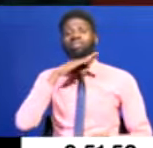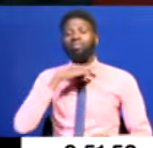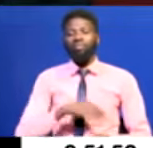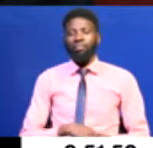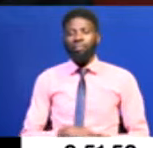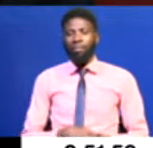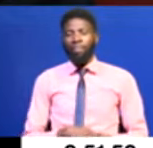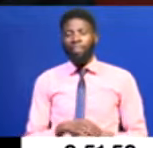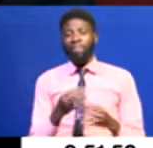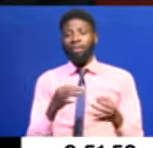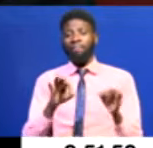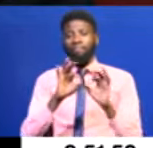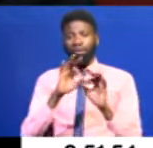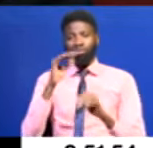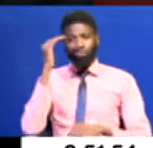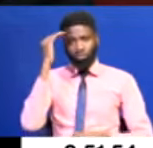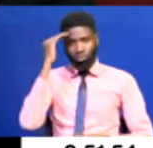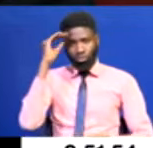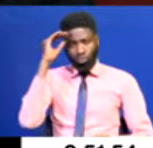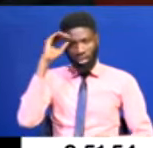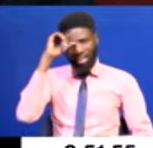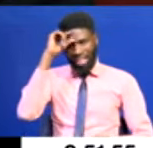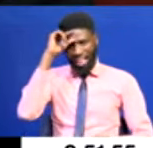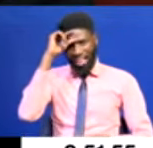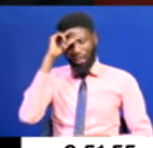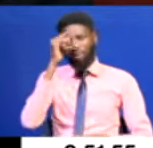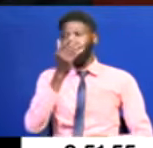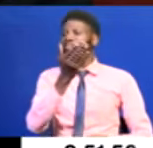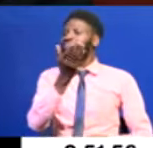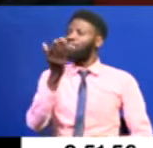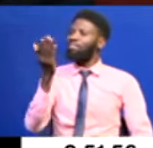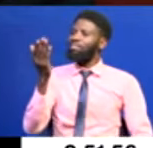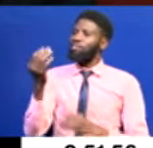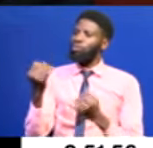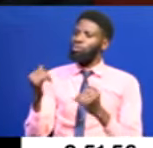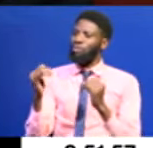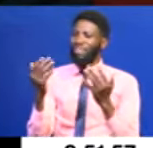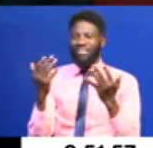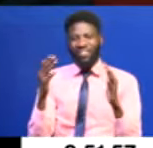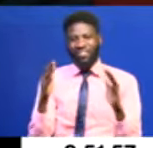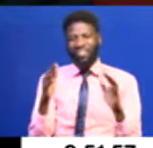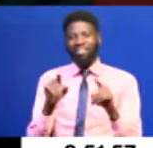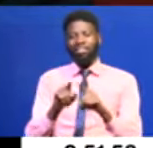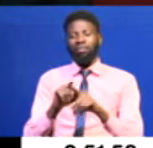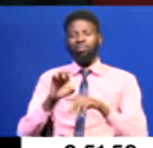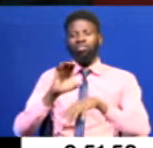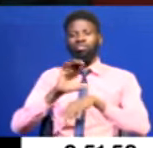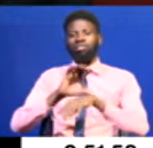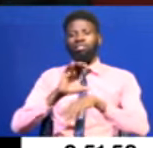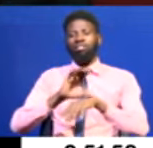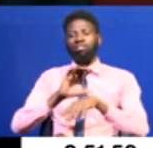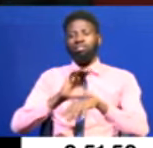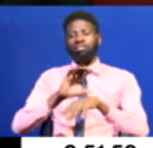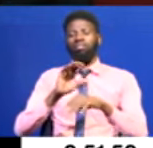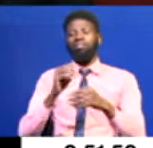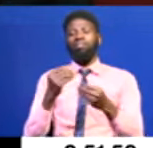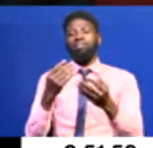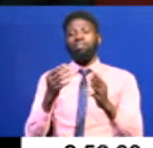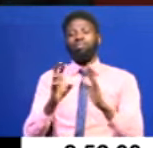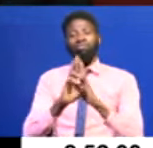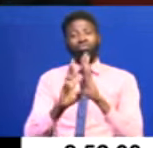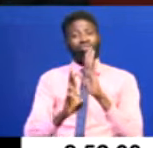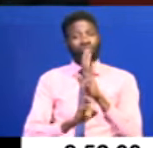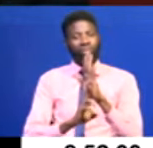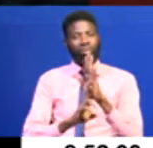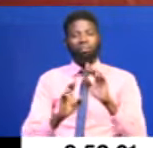note that governments elsewhere have tried to regulate the churches. The same has had